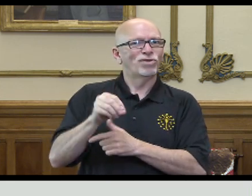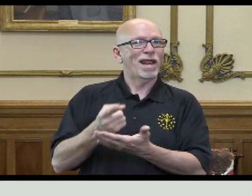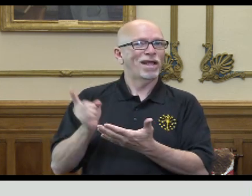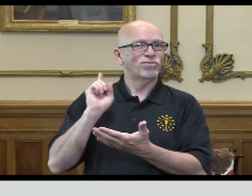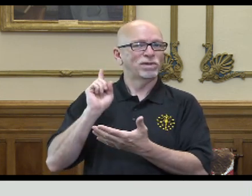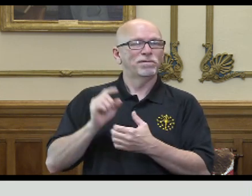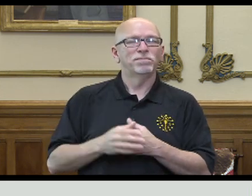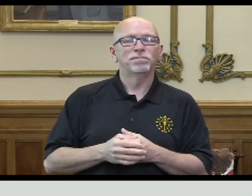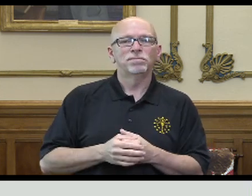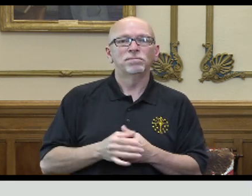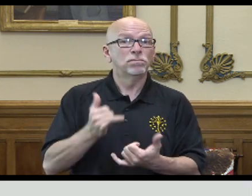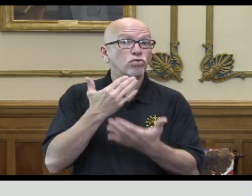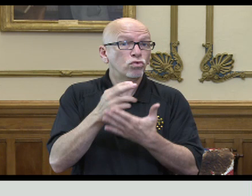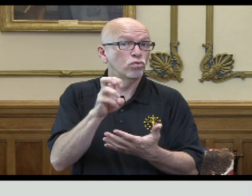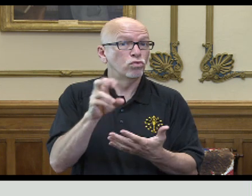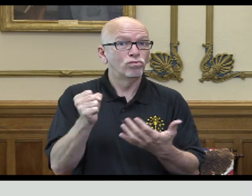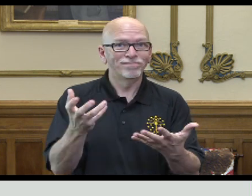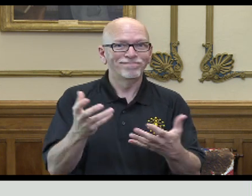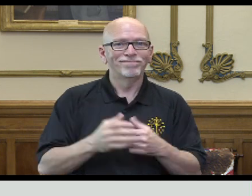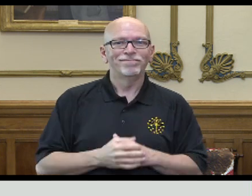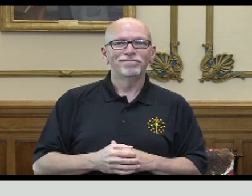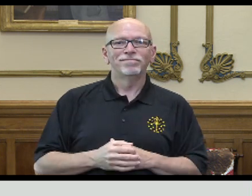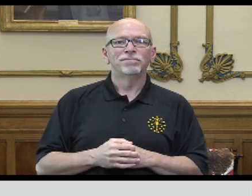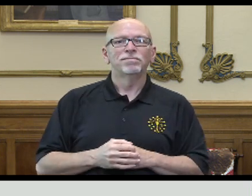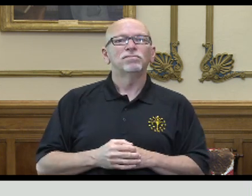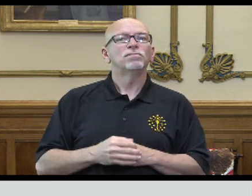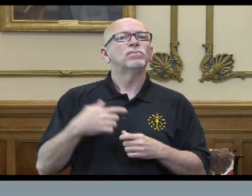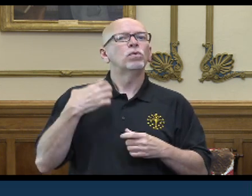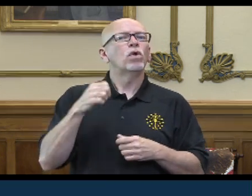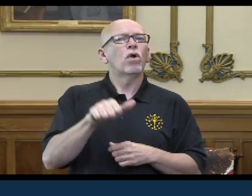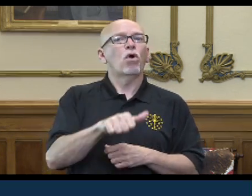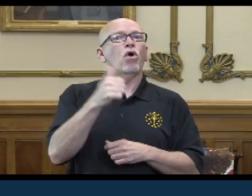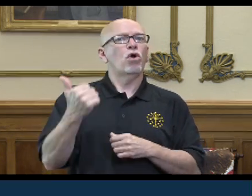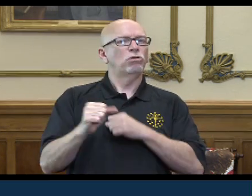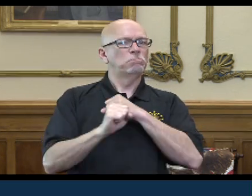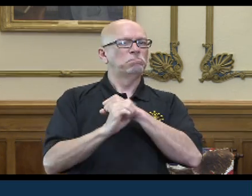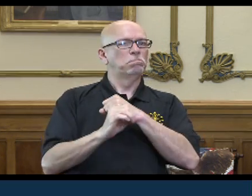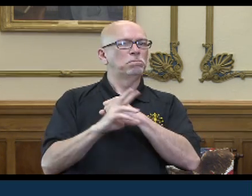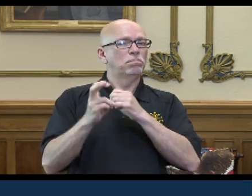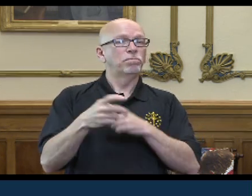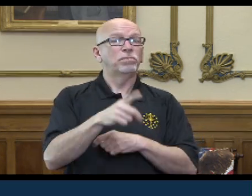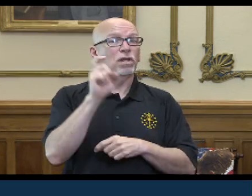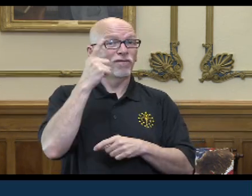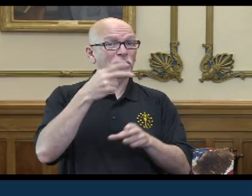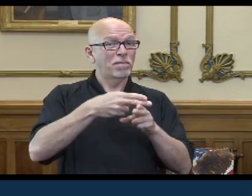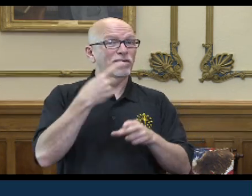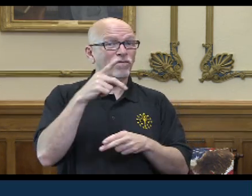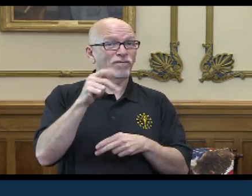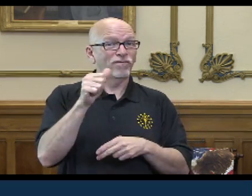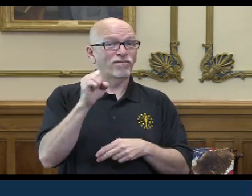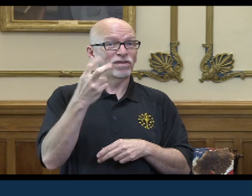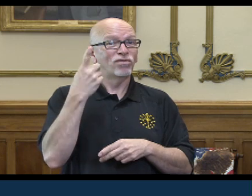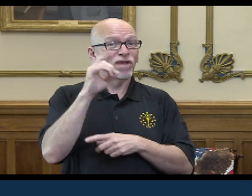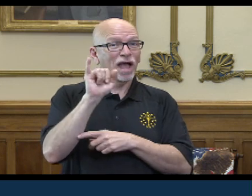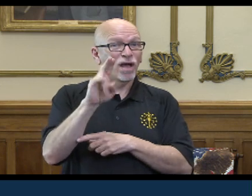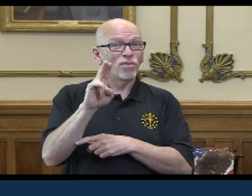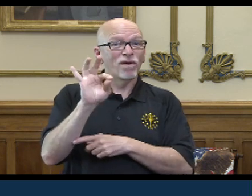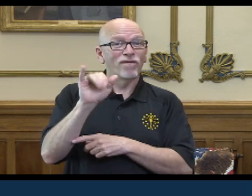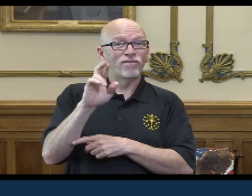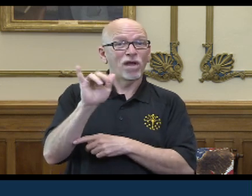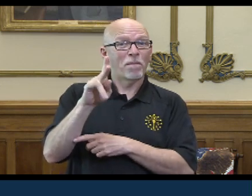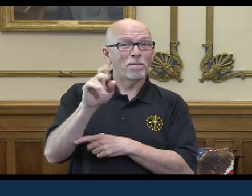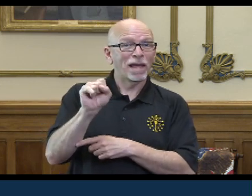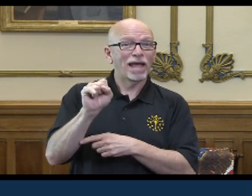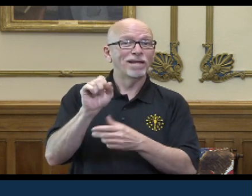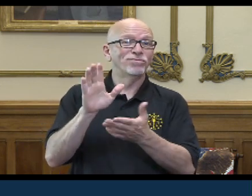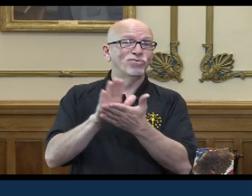week. This is certainly good news. I want to put in another plug, as the governor mentioned, for phase 2 of the IU Fairbanks School of Public